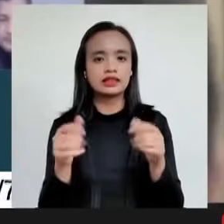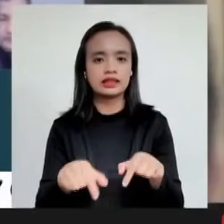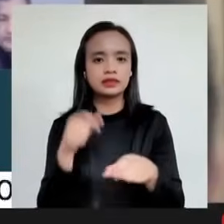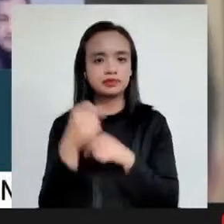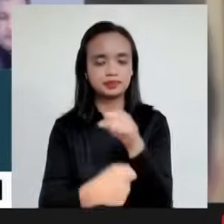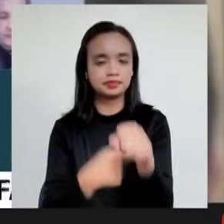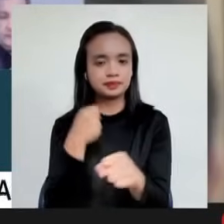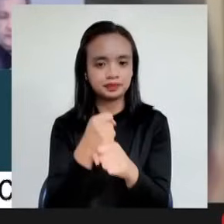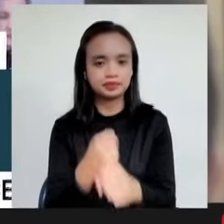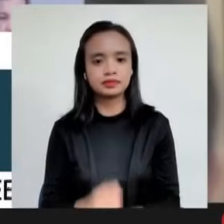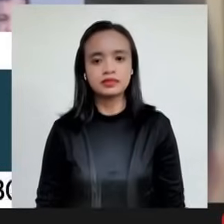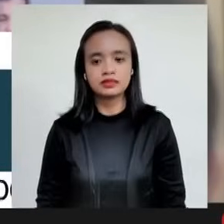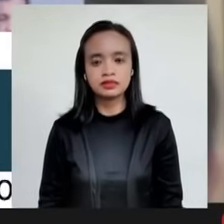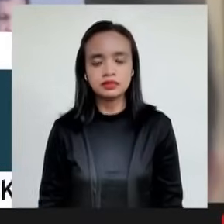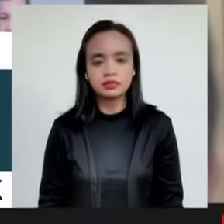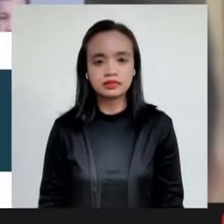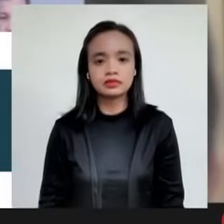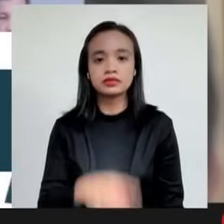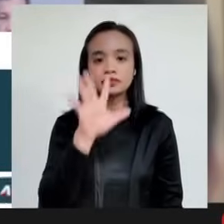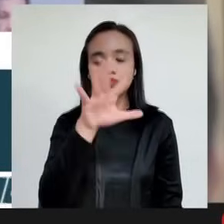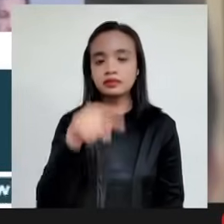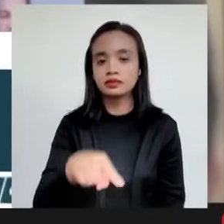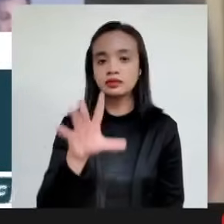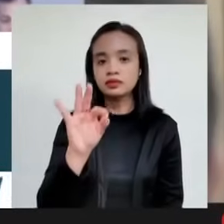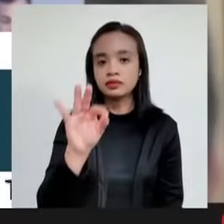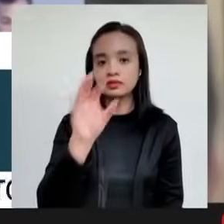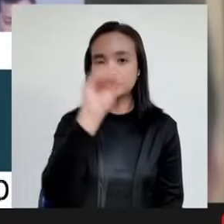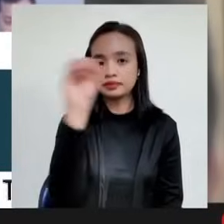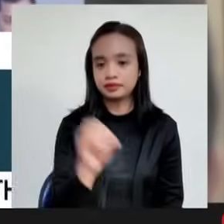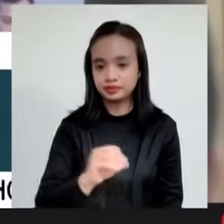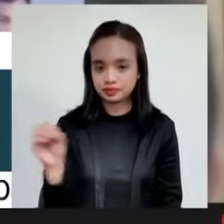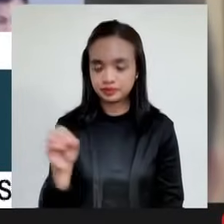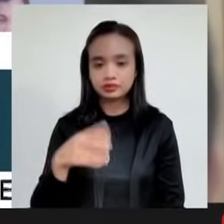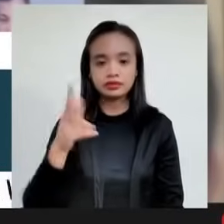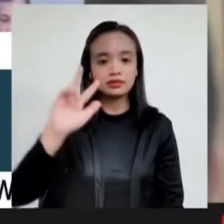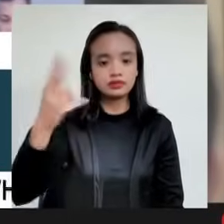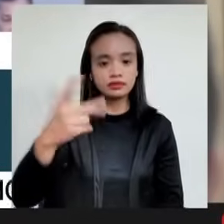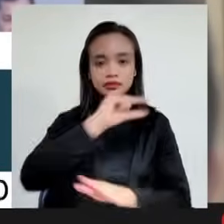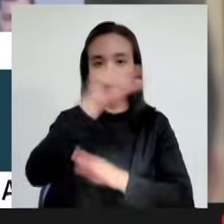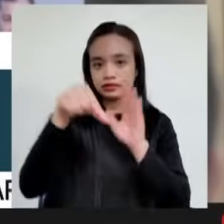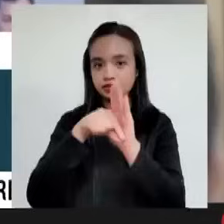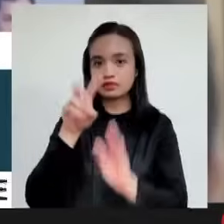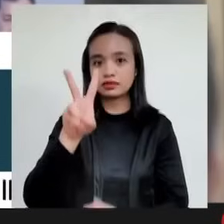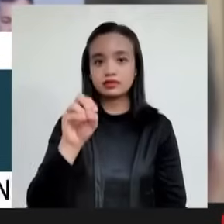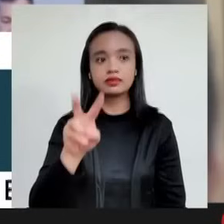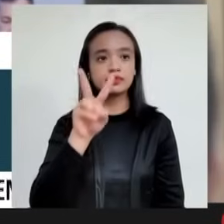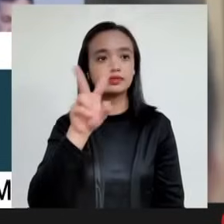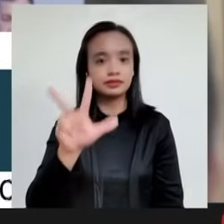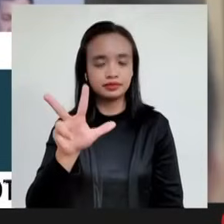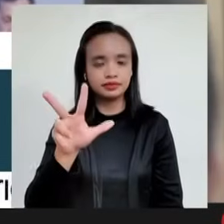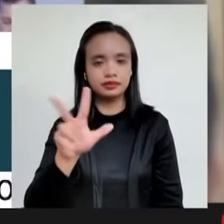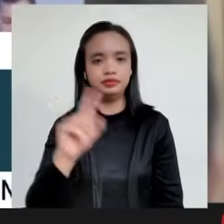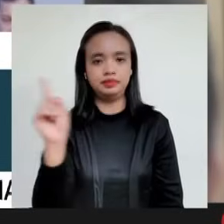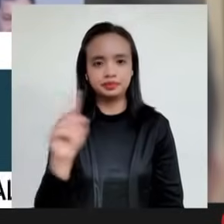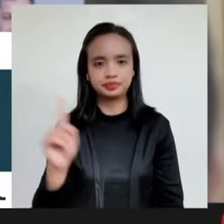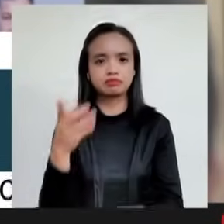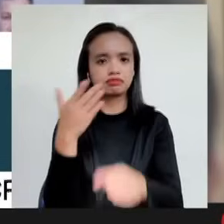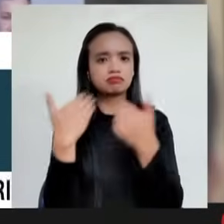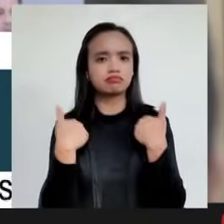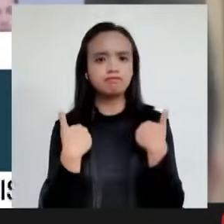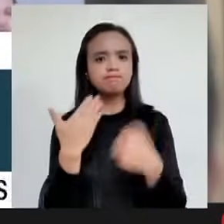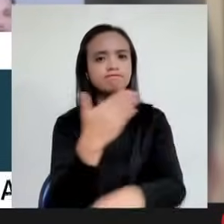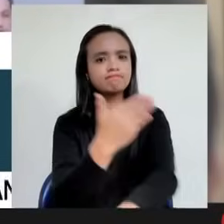The year-on-year 5.9% GDP growth in the third quarter of 2023 is a marked improvement from